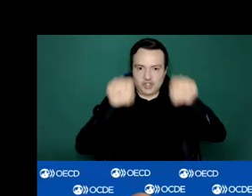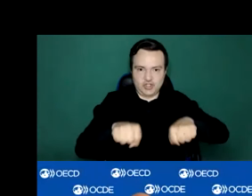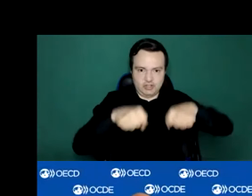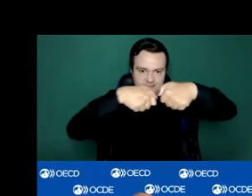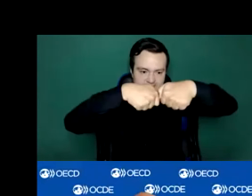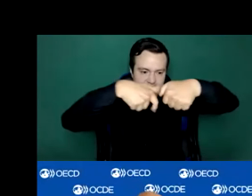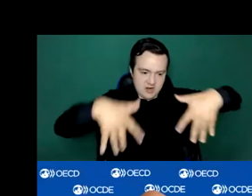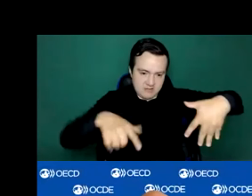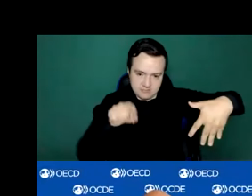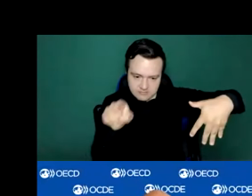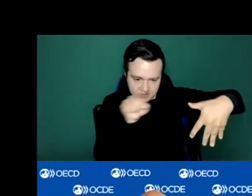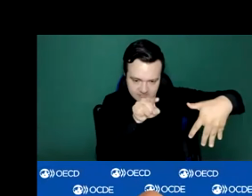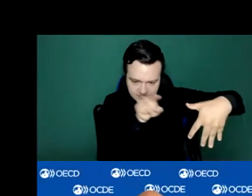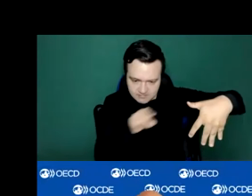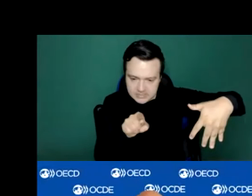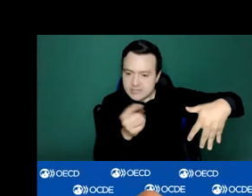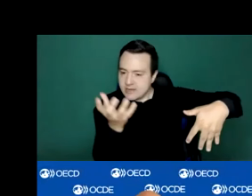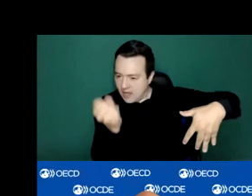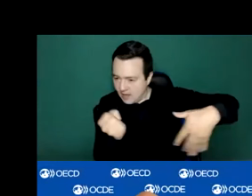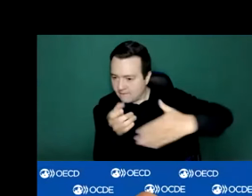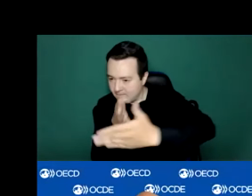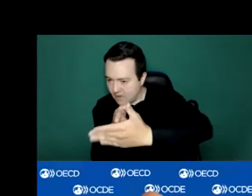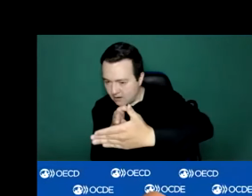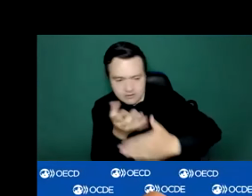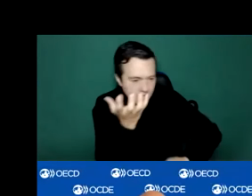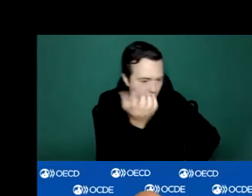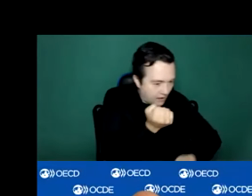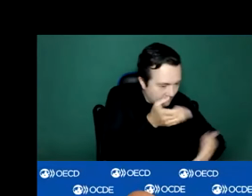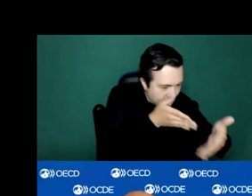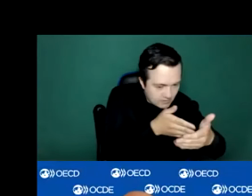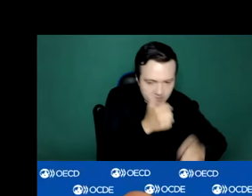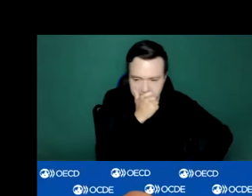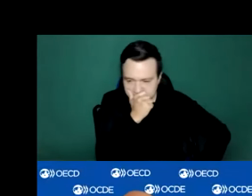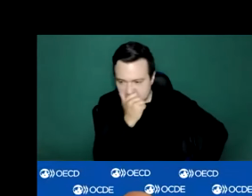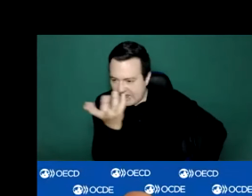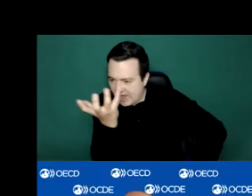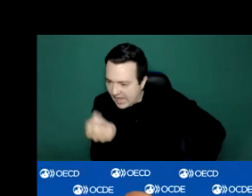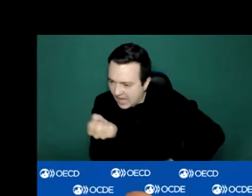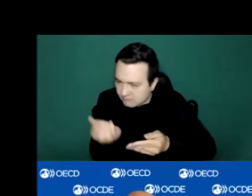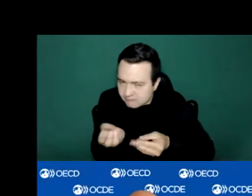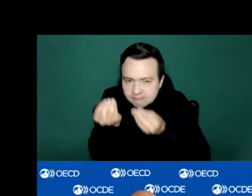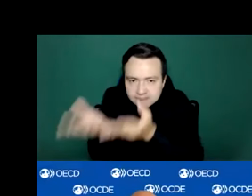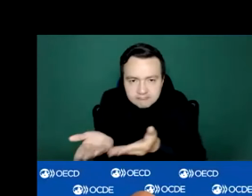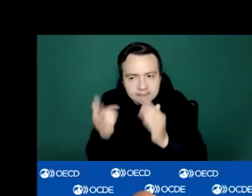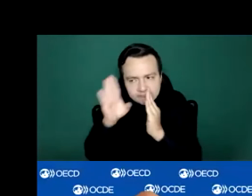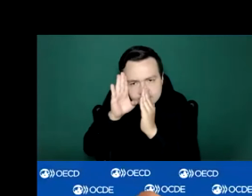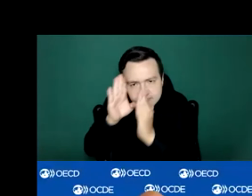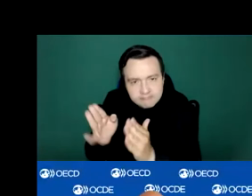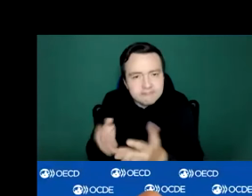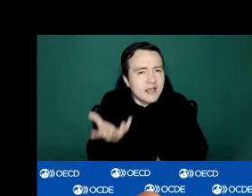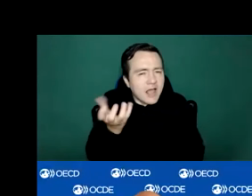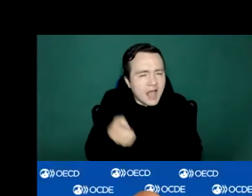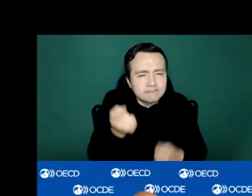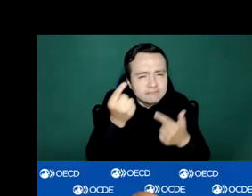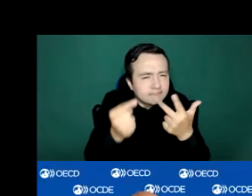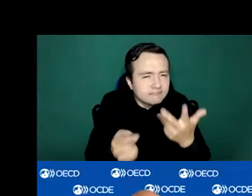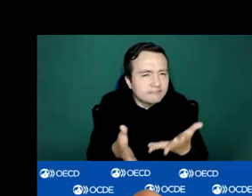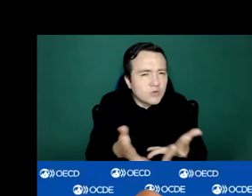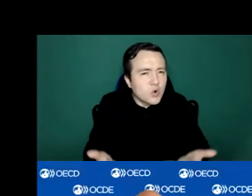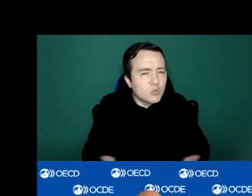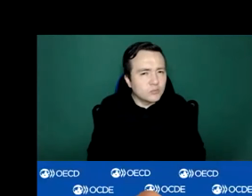the characteristics of the delivery system? What are the individual and social demographic factors? What are the capabilities